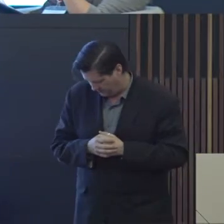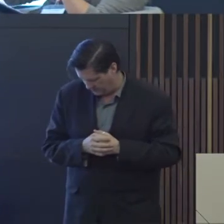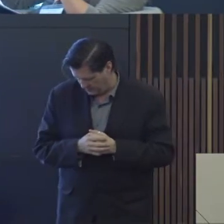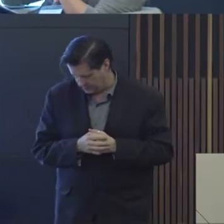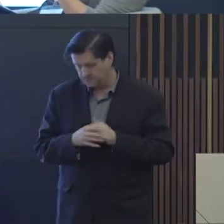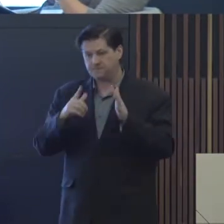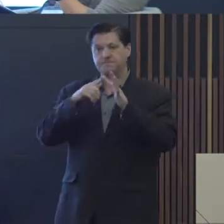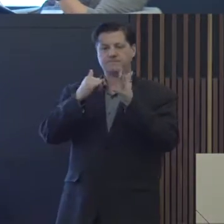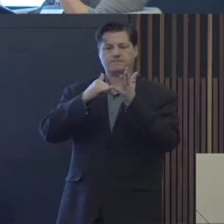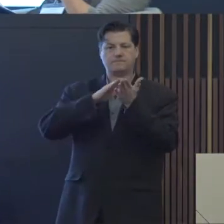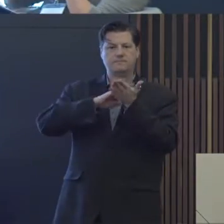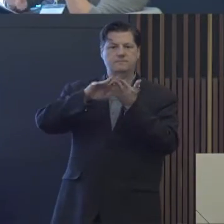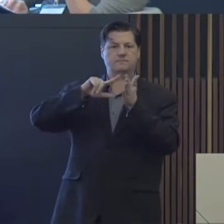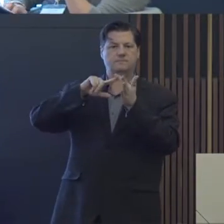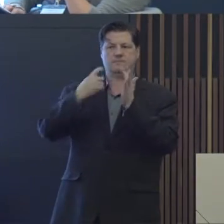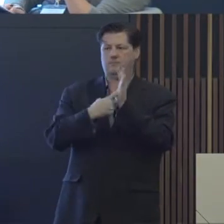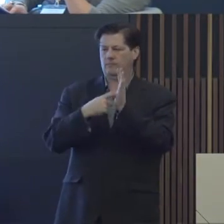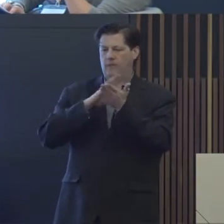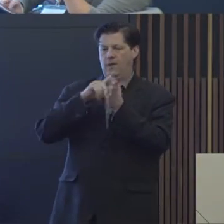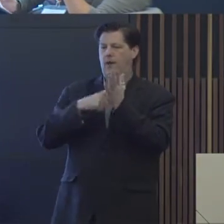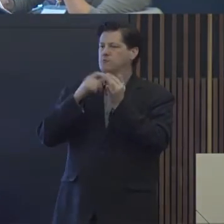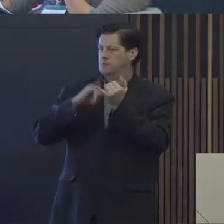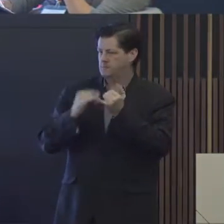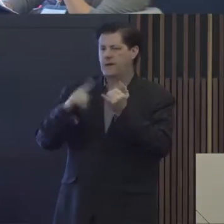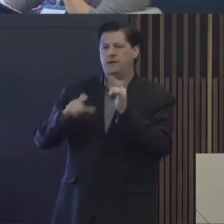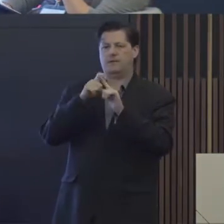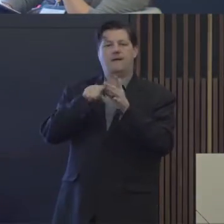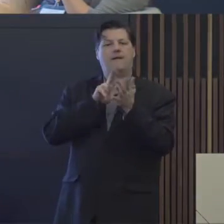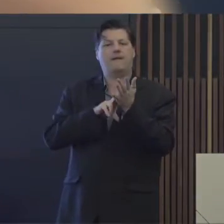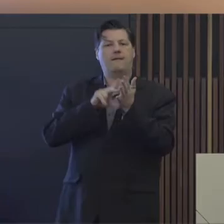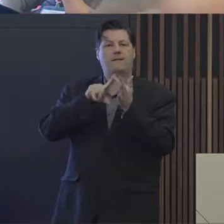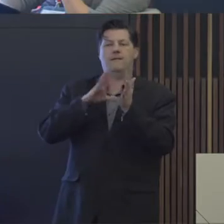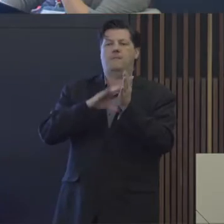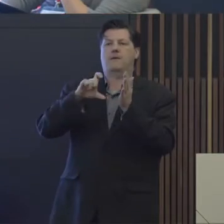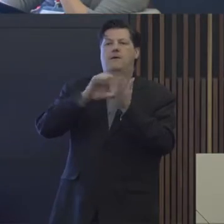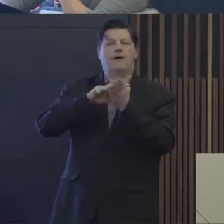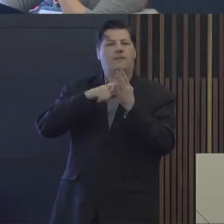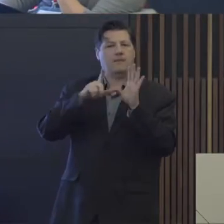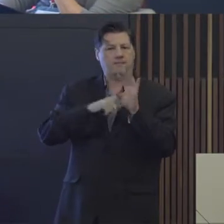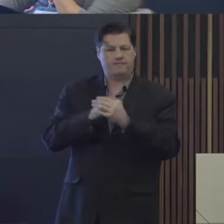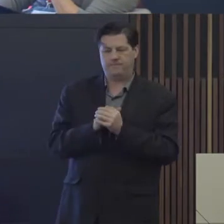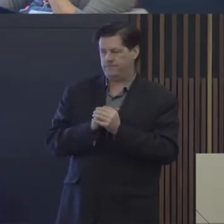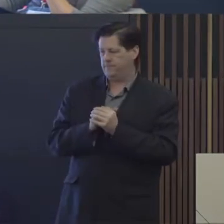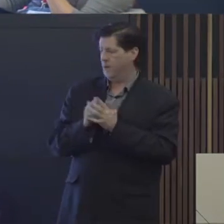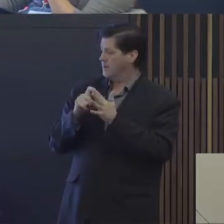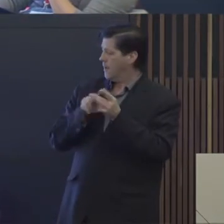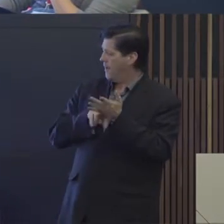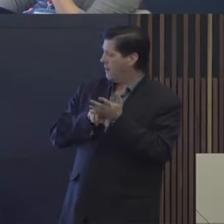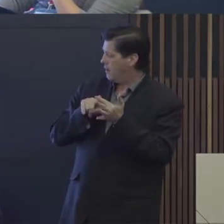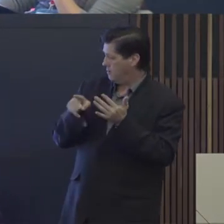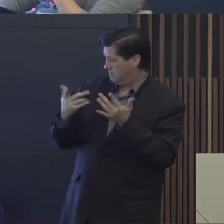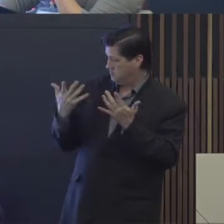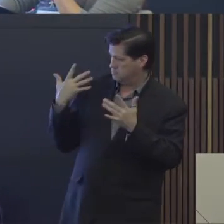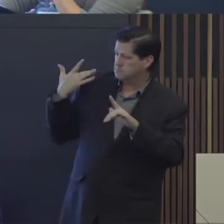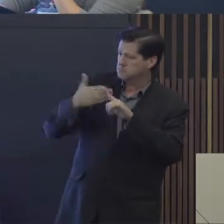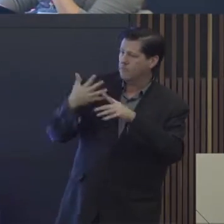Esther Harris, Diane McCarthy. Now, Esther, you've been involved in the education and